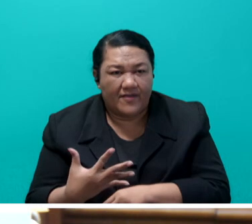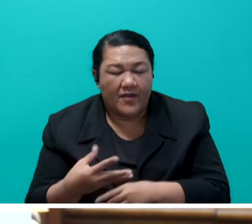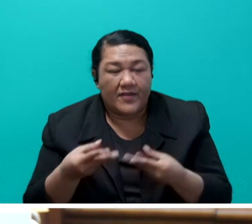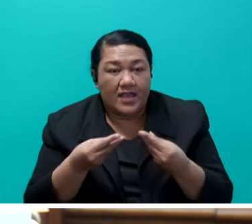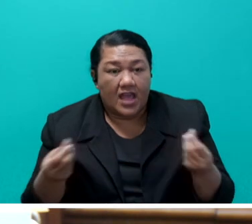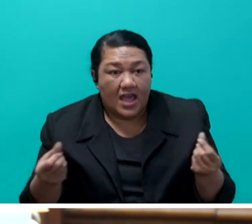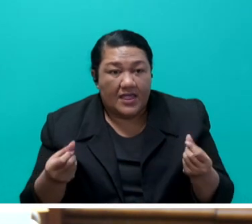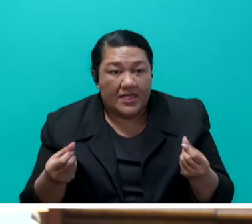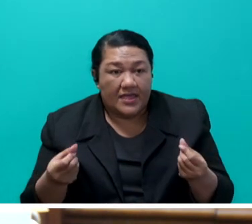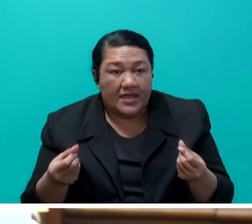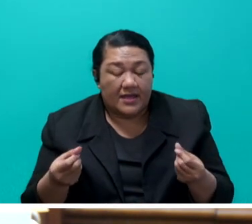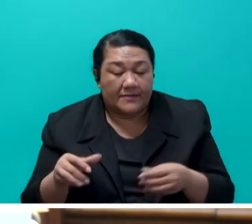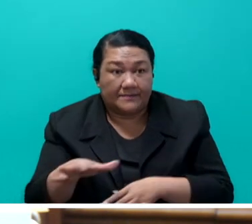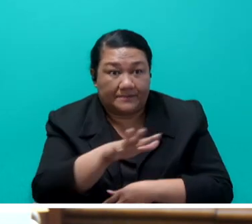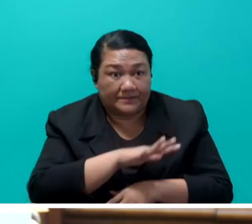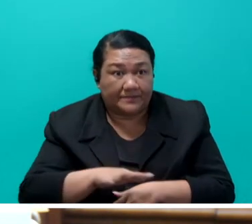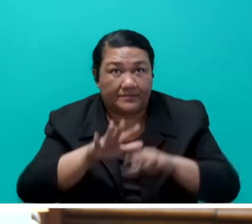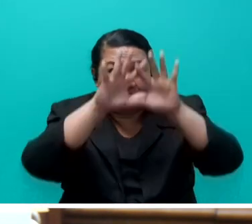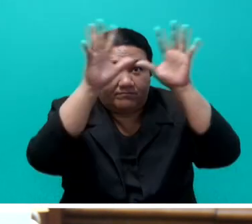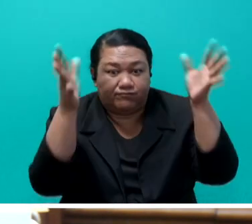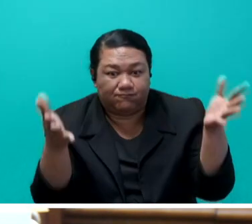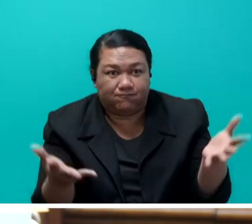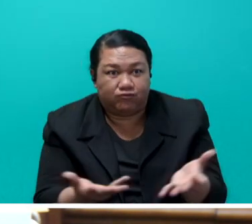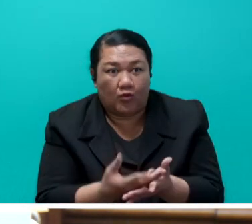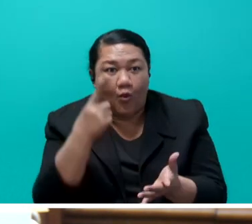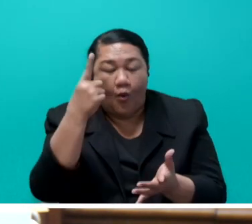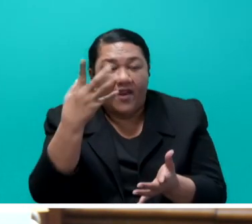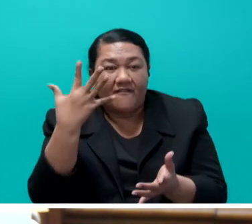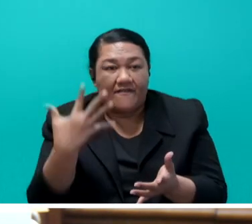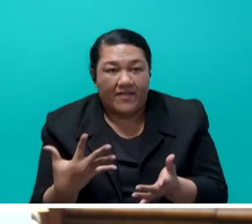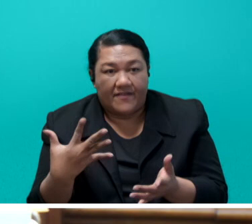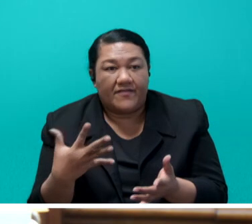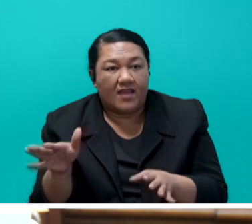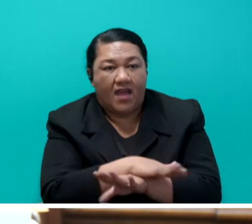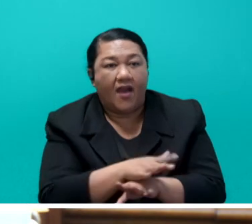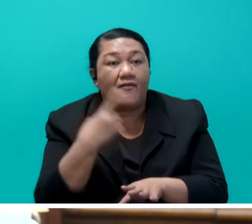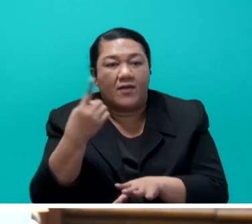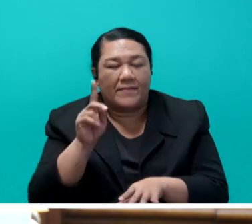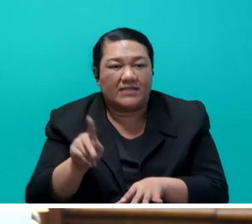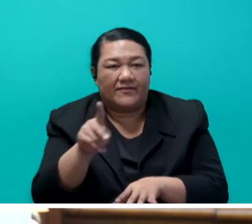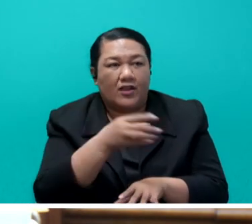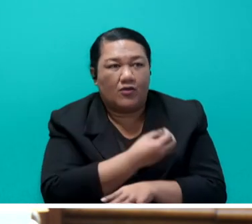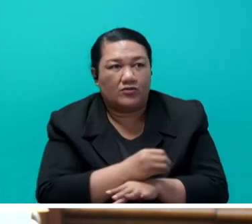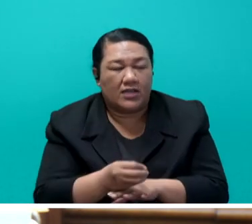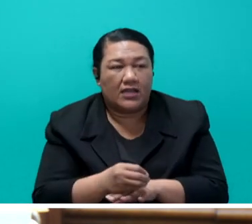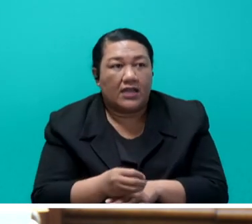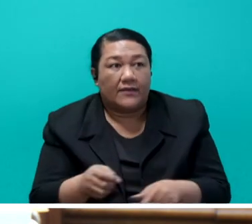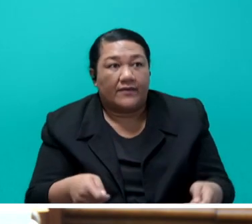To illustrate the volume of wastewater that is estimated to be equivalent to filling up